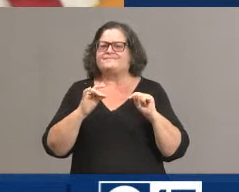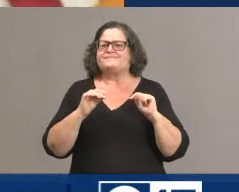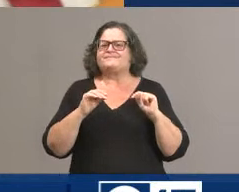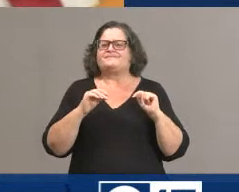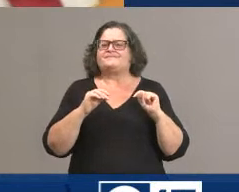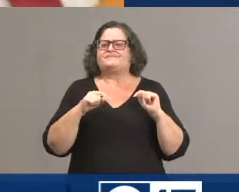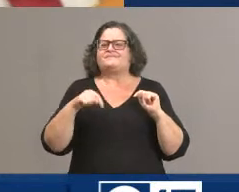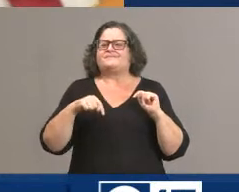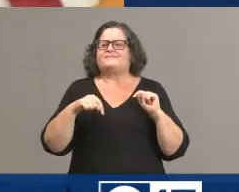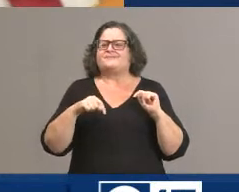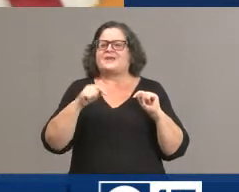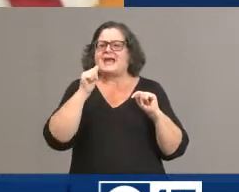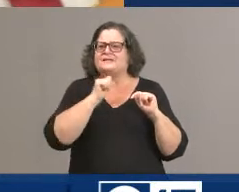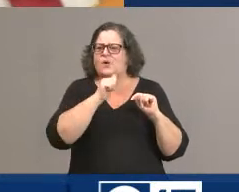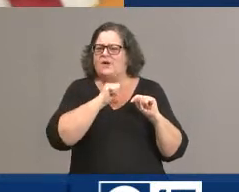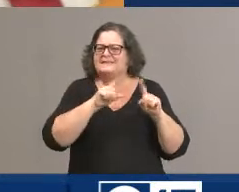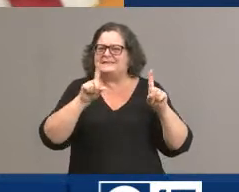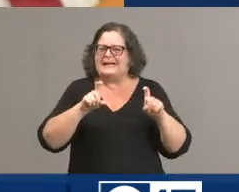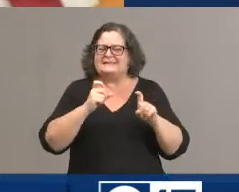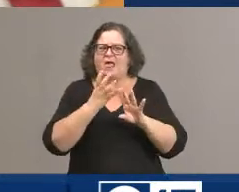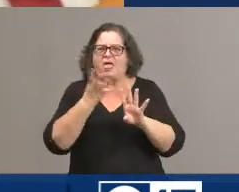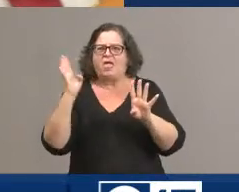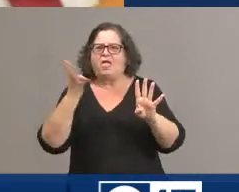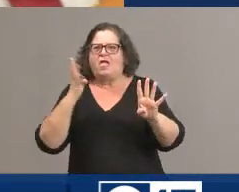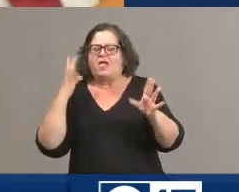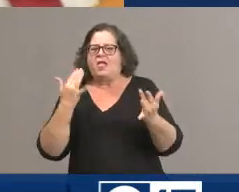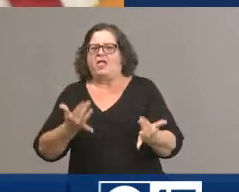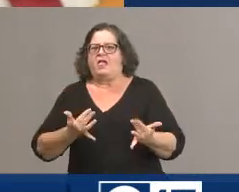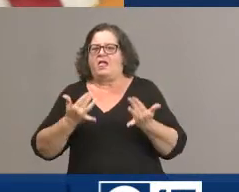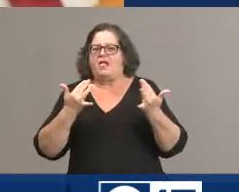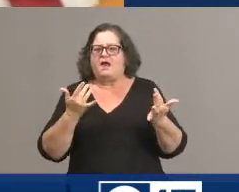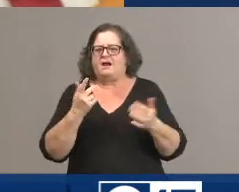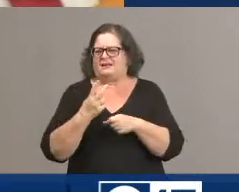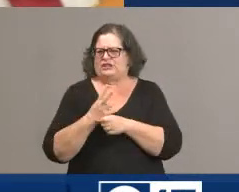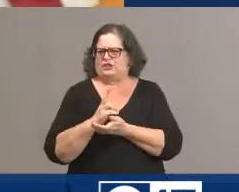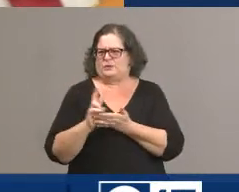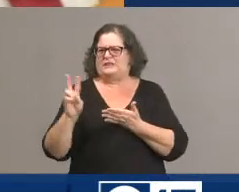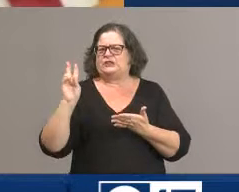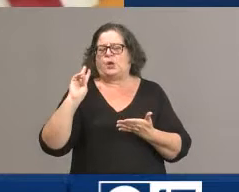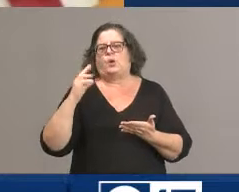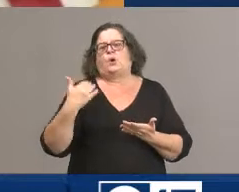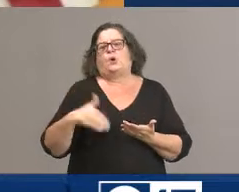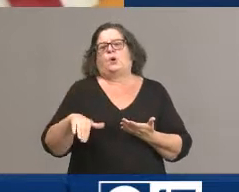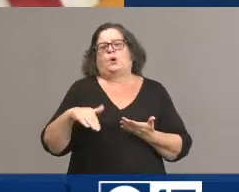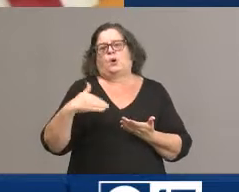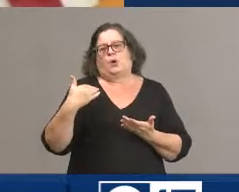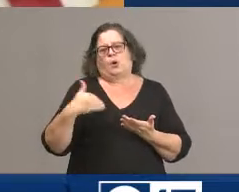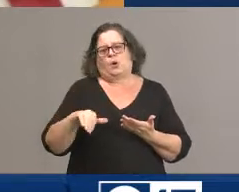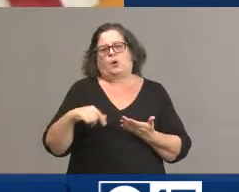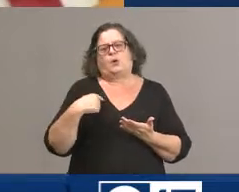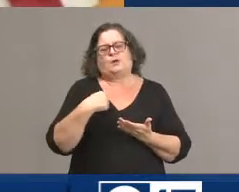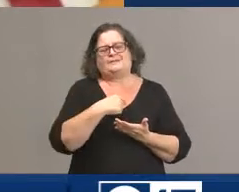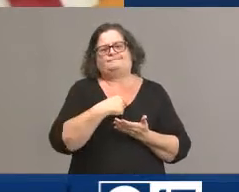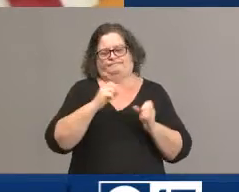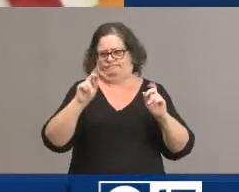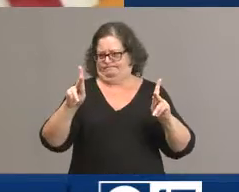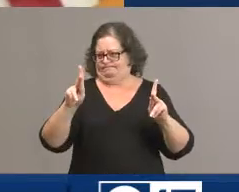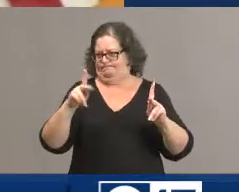weekend, but the weekend before. And so we started to put different activities into place to reduce that, because